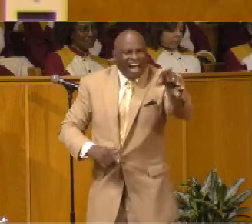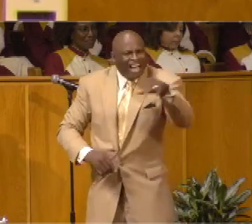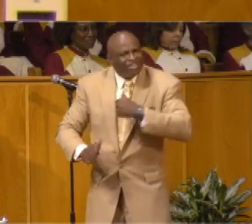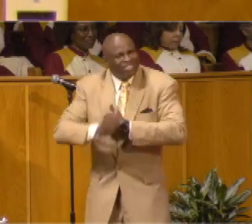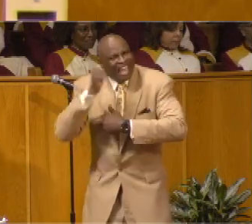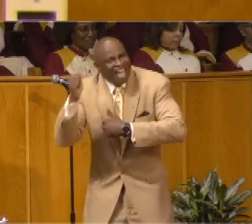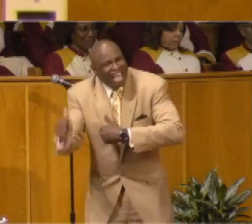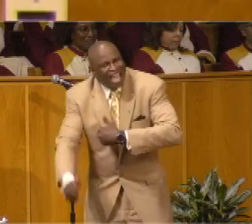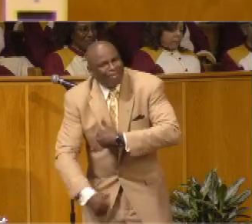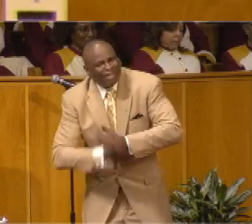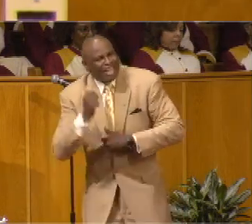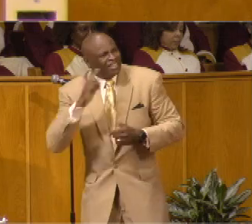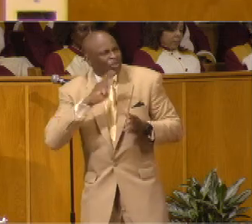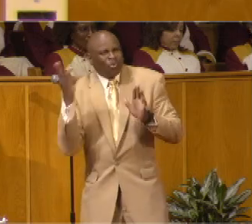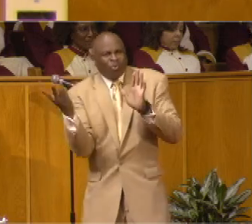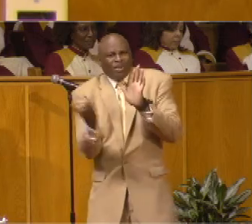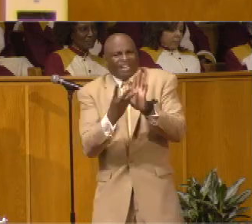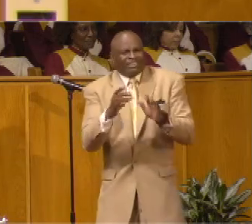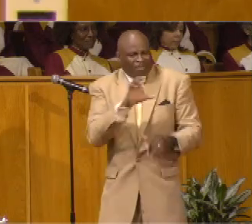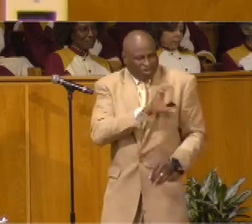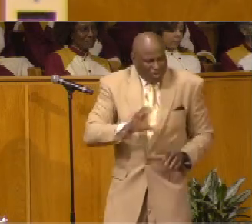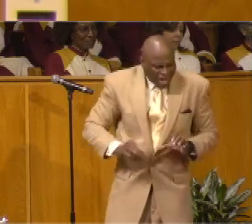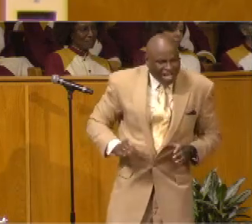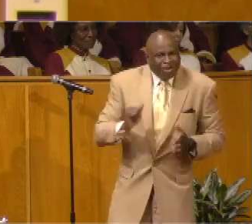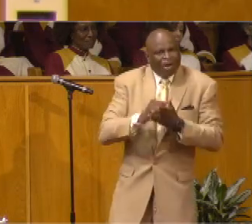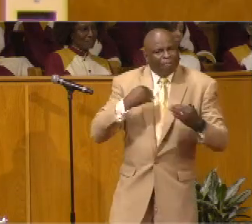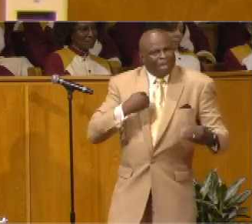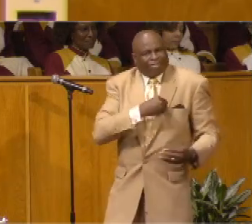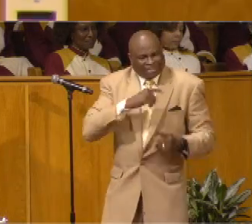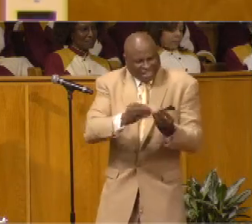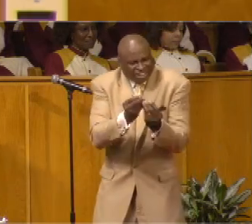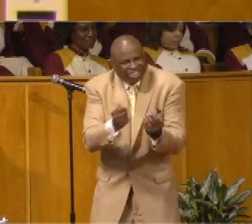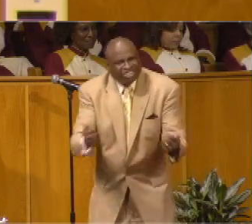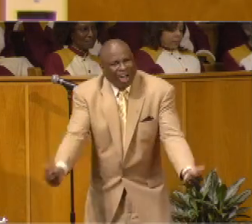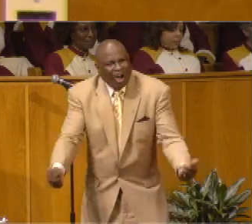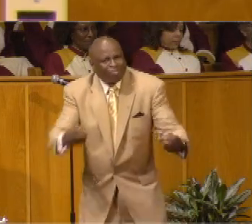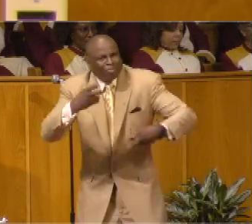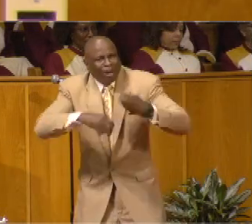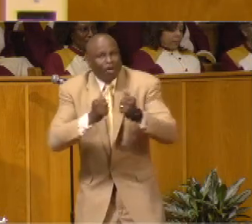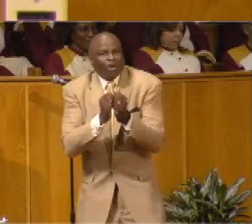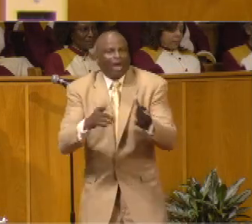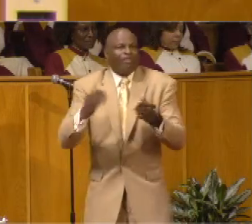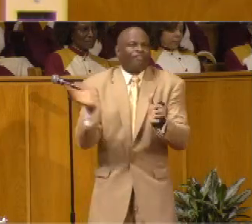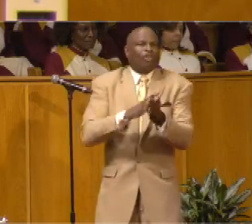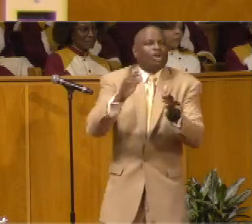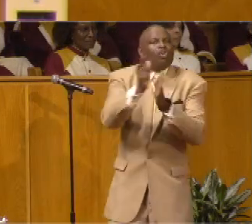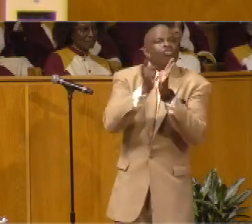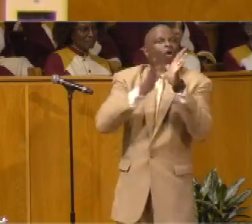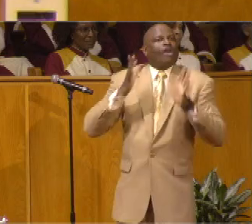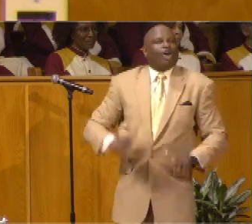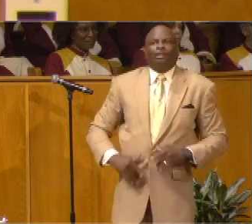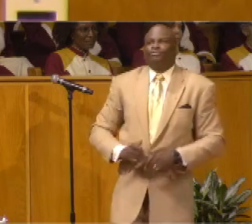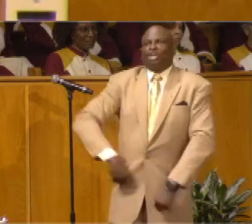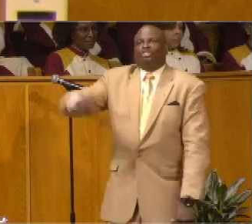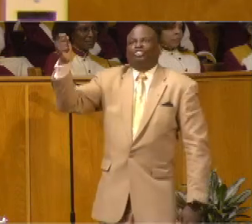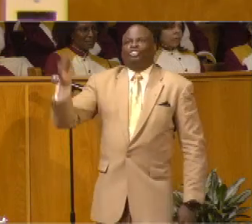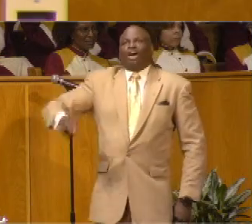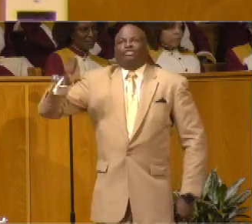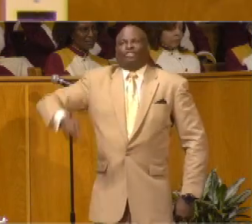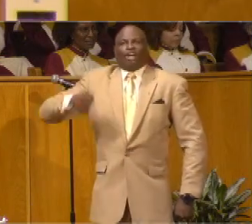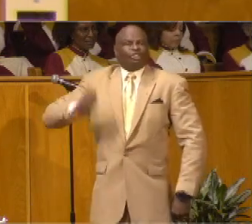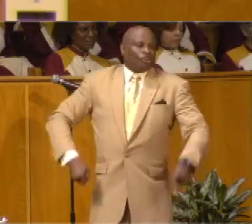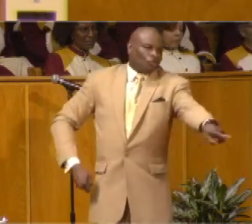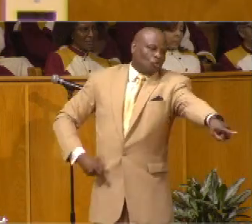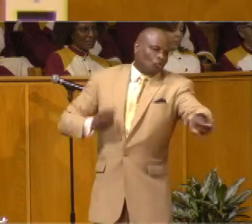the witness of the body of Christ when members can't resolve their own issues but have to stand before a judge and have a